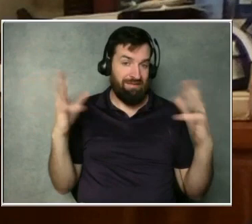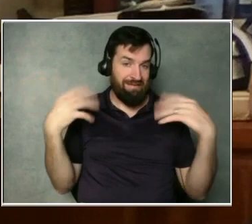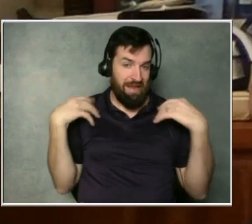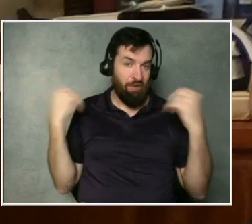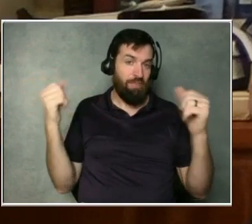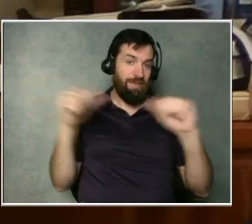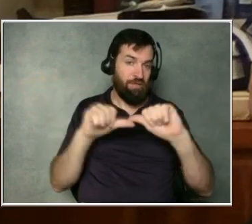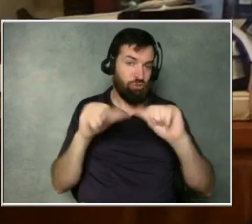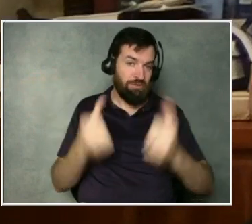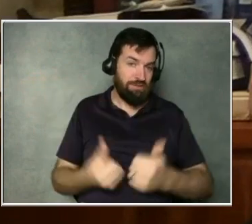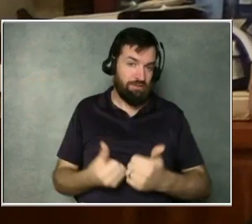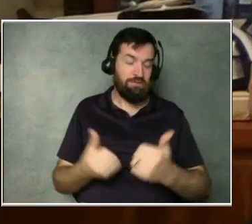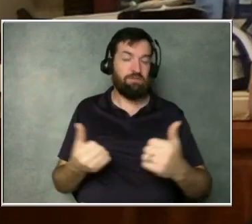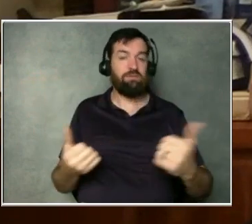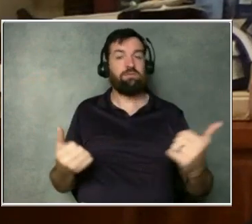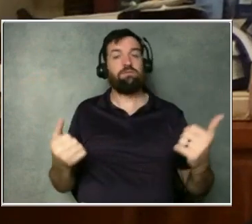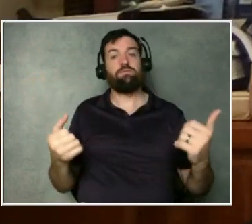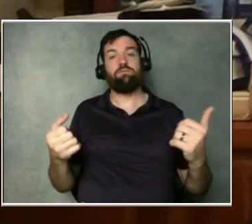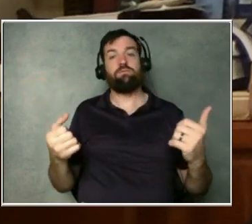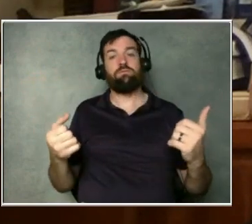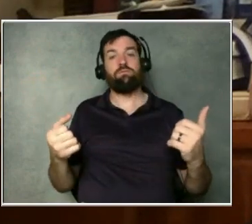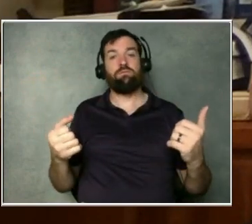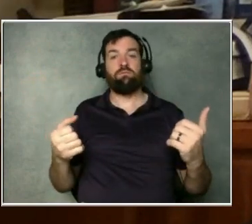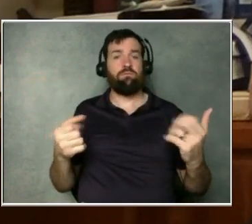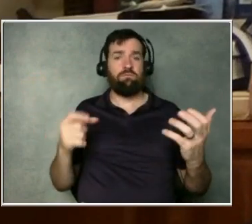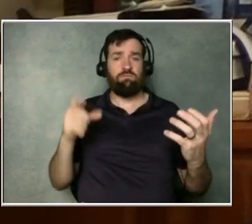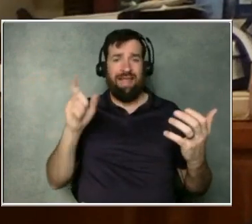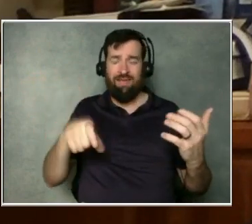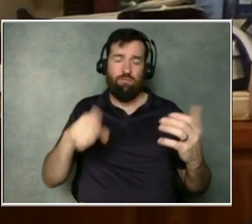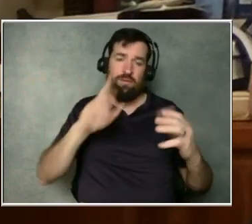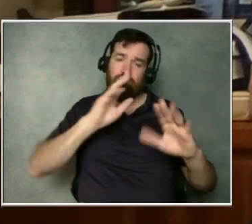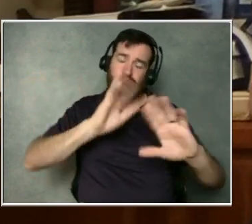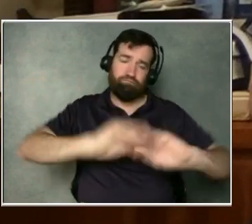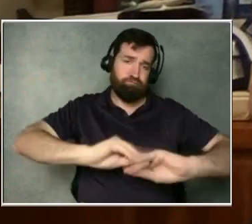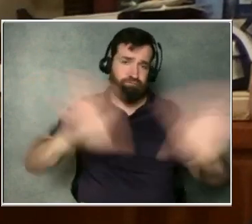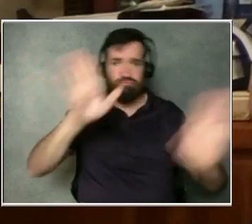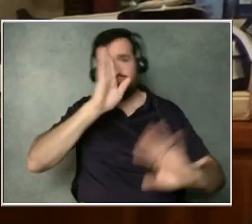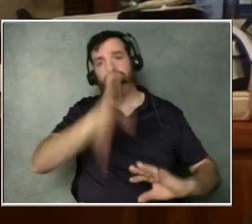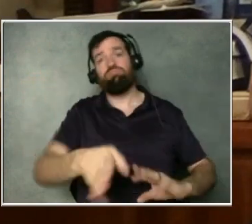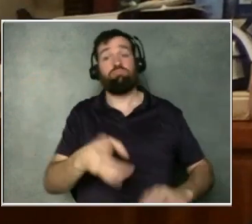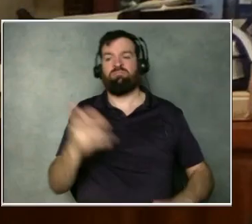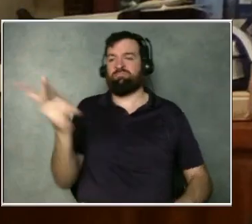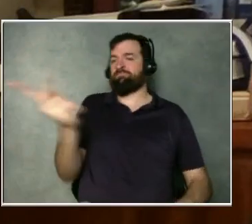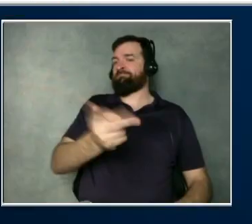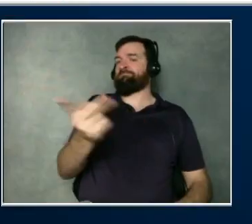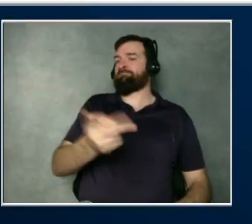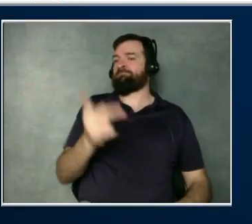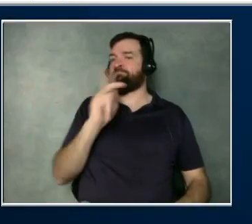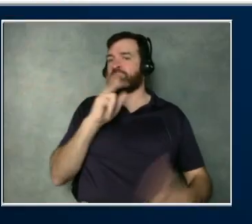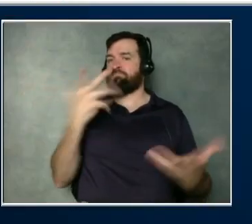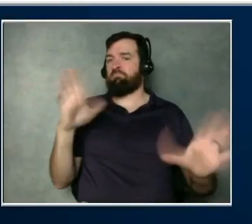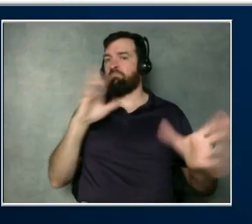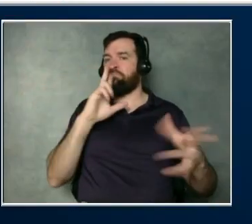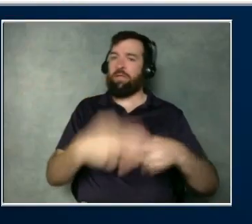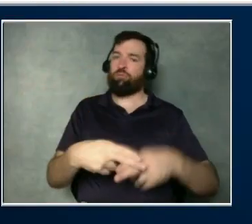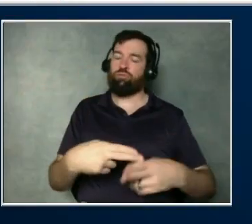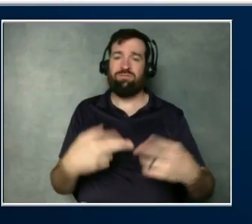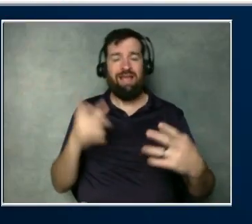agencies, you've got to be absolutely transparent. Steve, you and Hawk have mentioned this. You